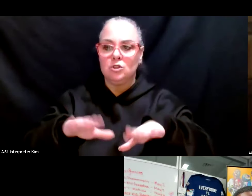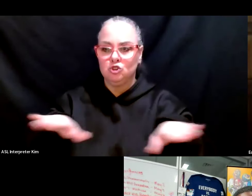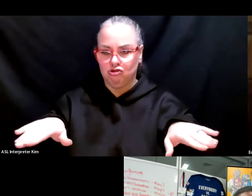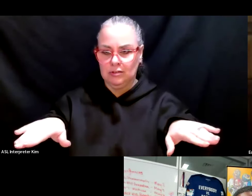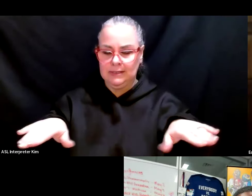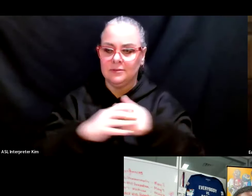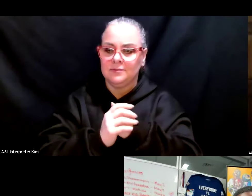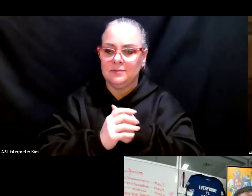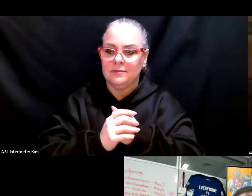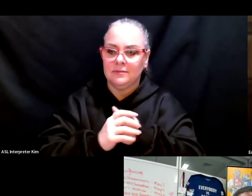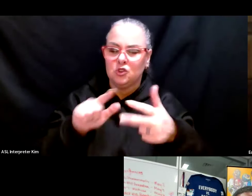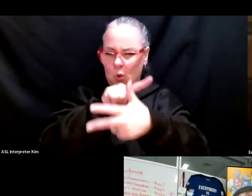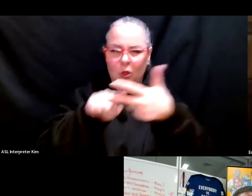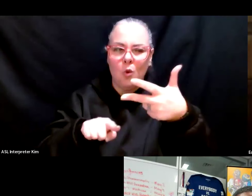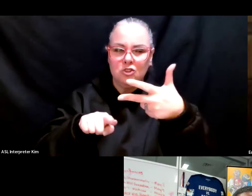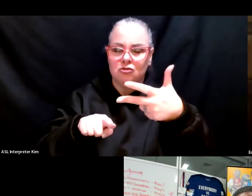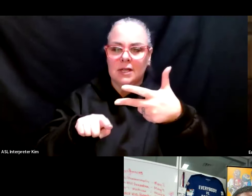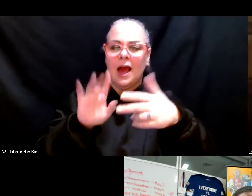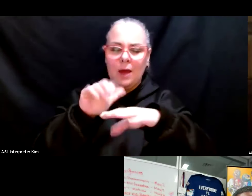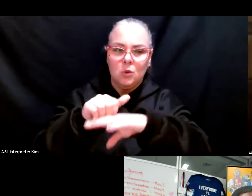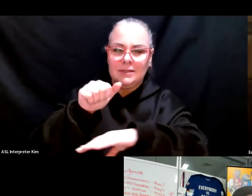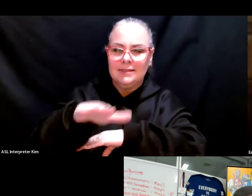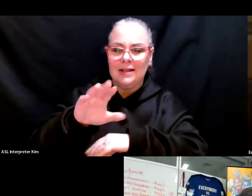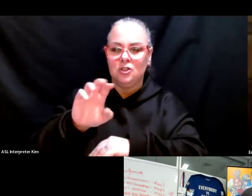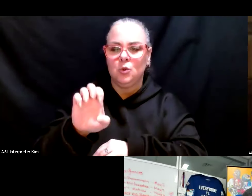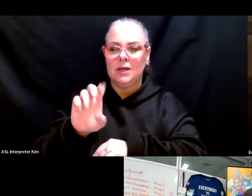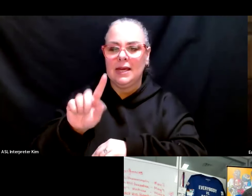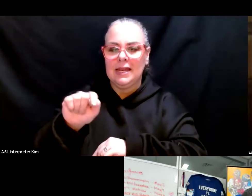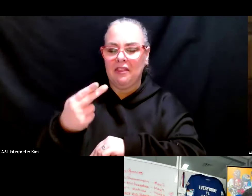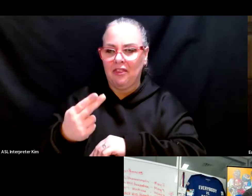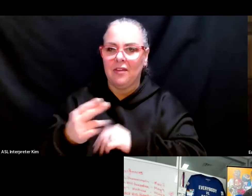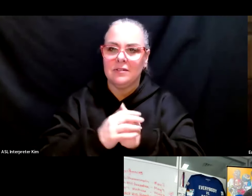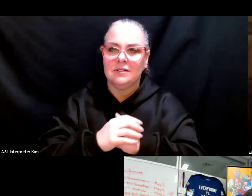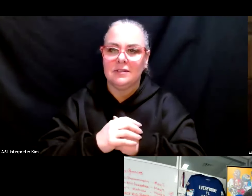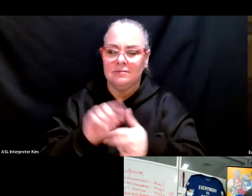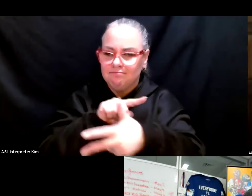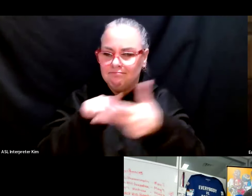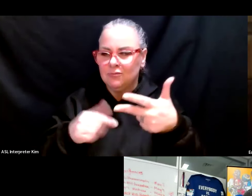So Baker Center, Children's Services of Roxbury, Italian Home for Children,